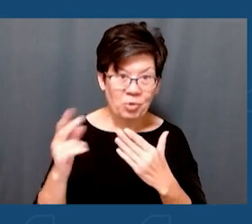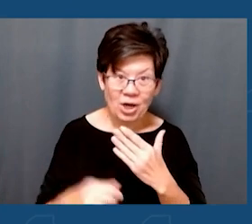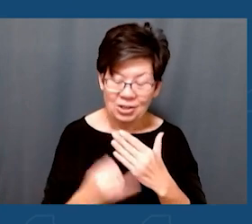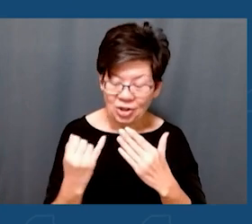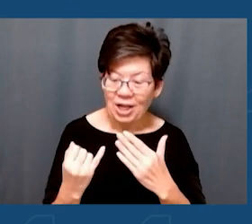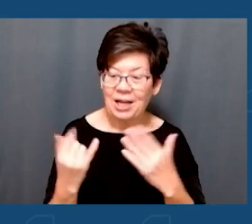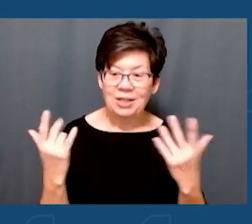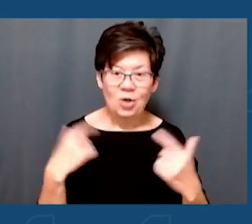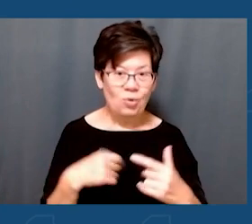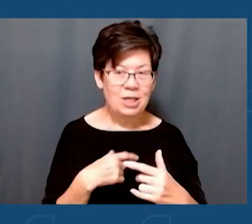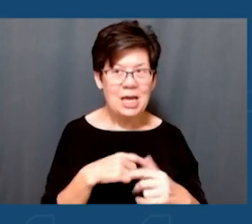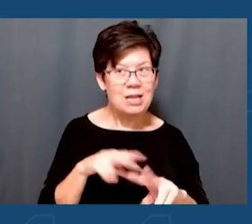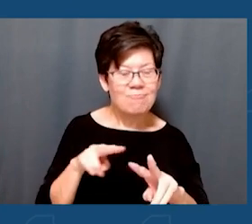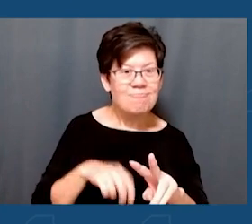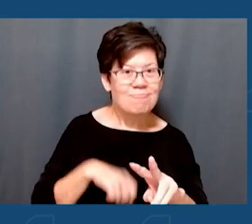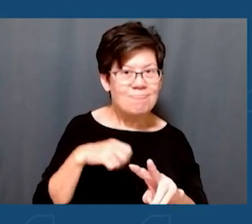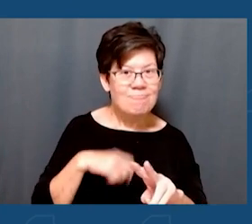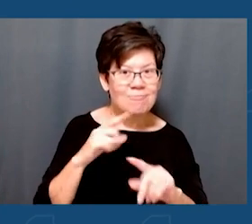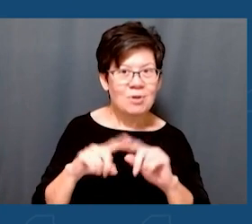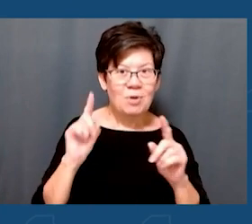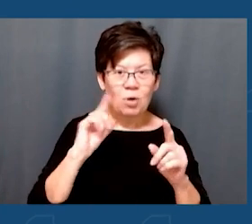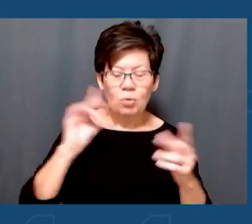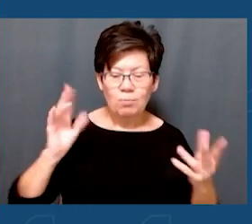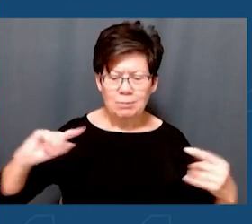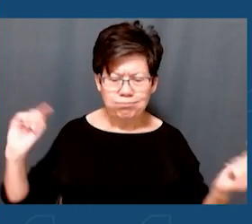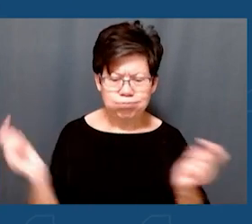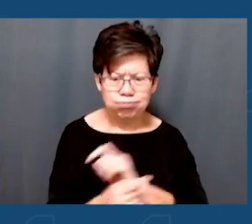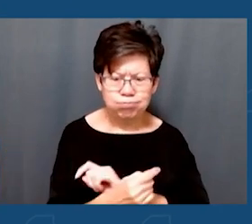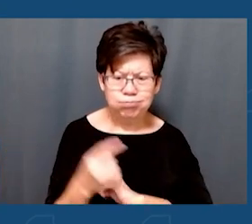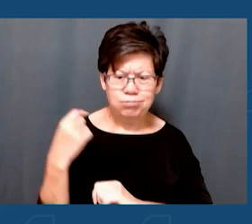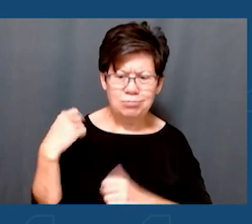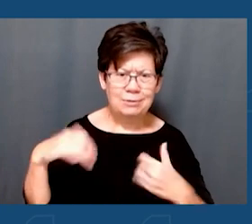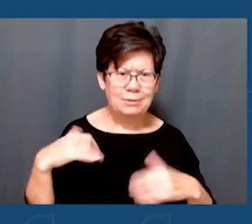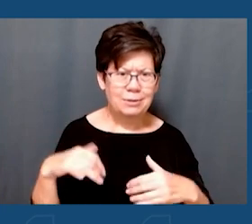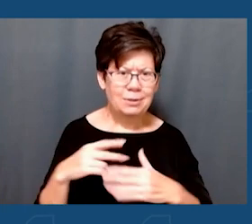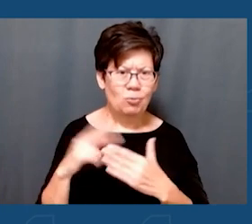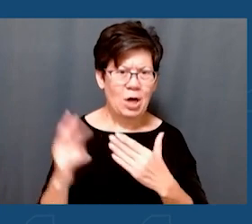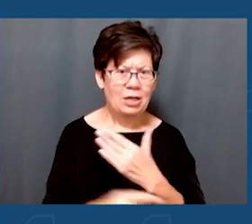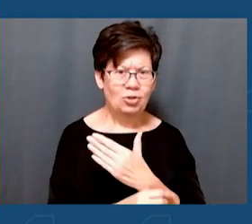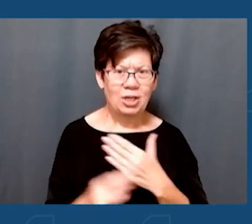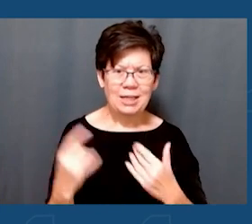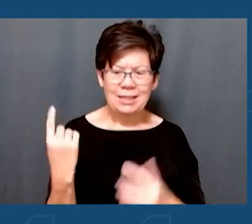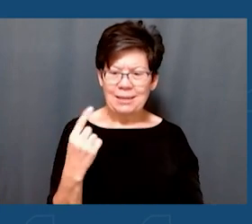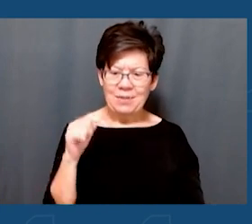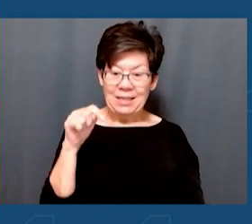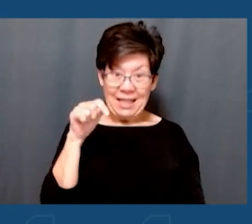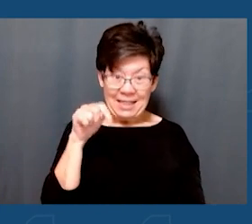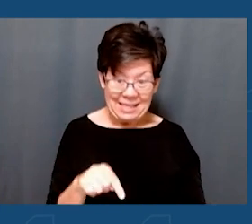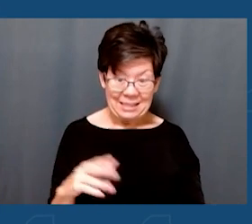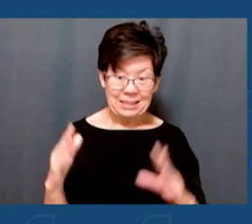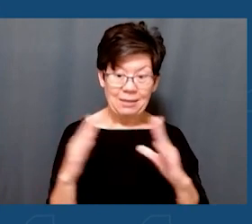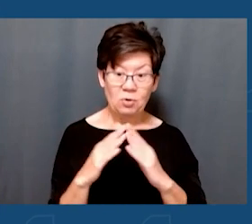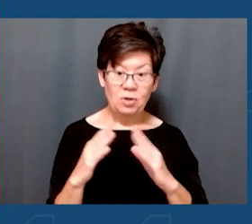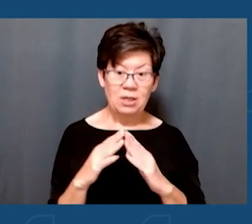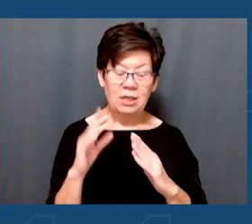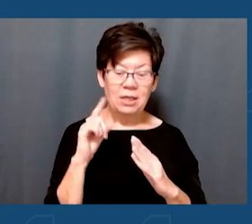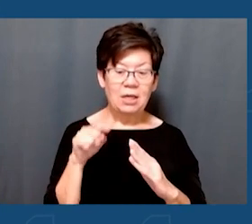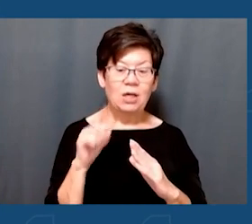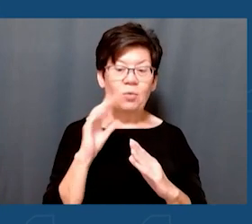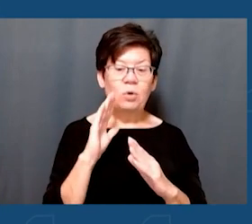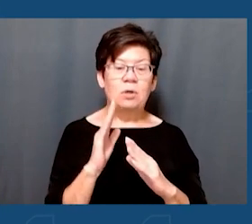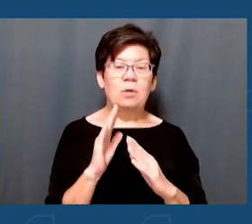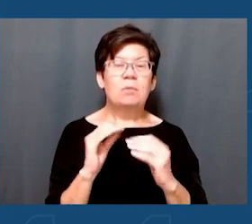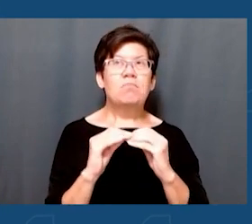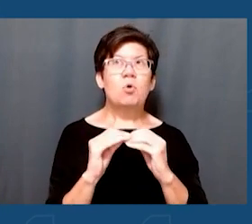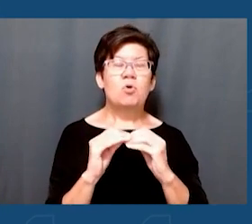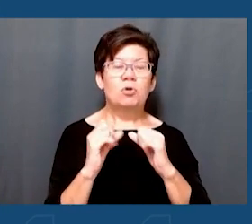impact on the future, but a transformational project, something that will make this community a strong, proud,